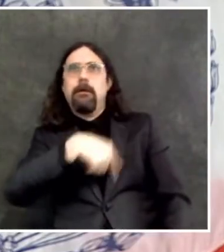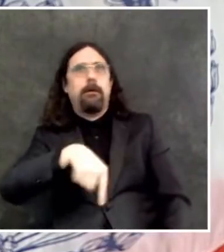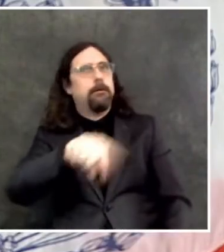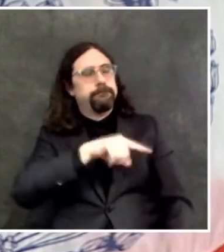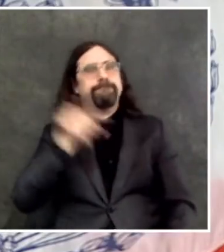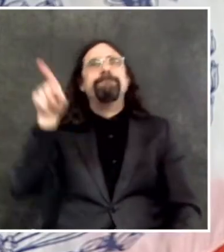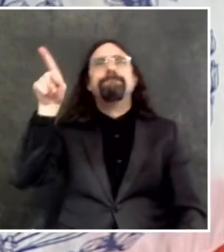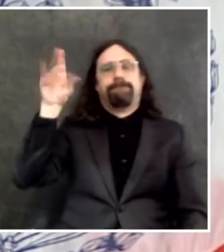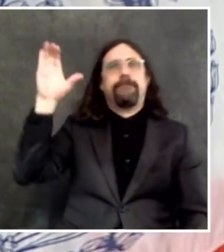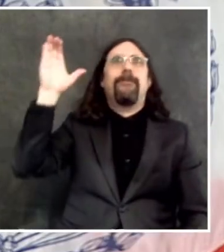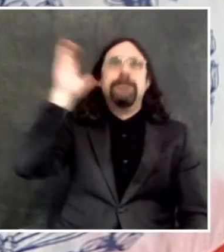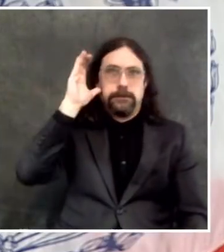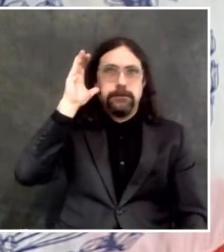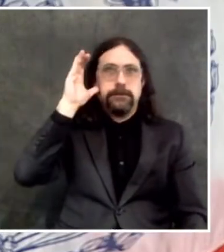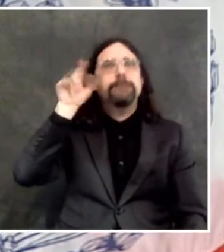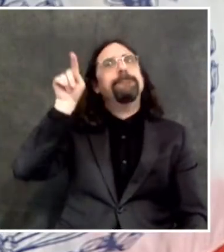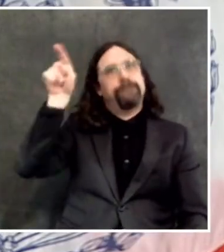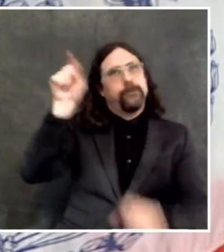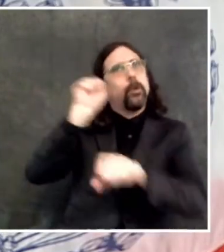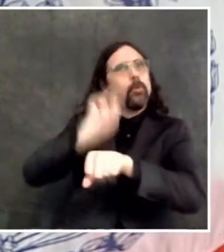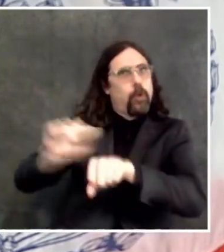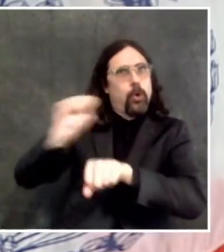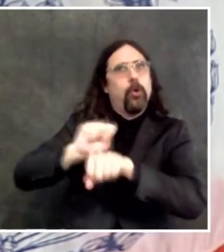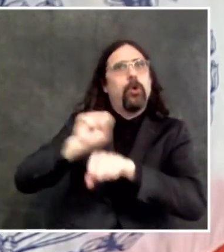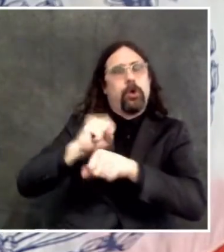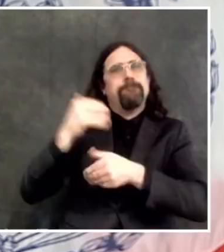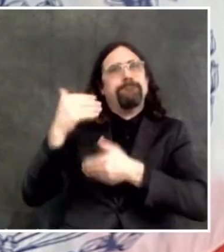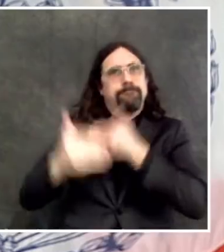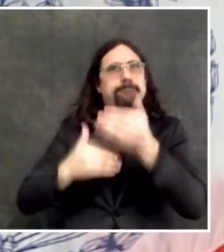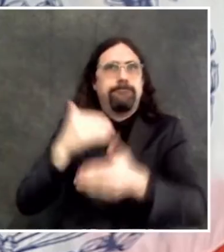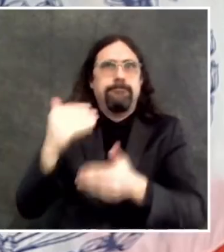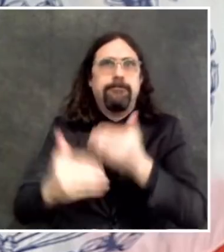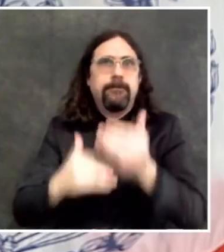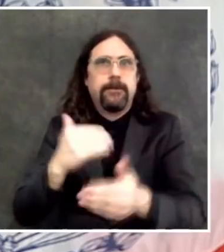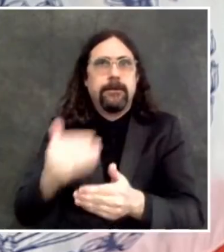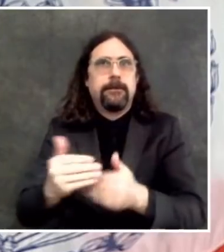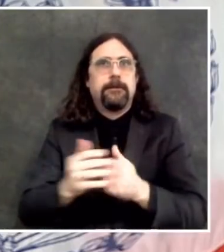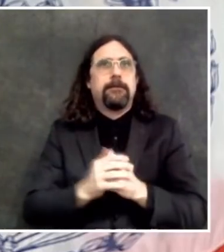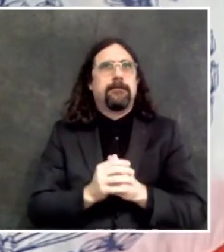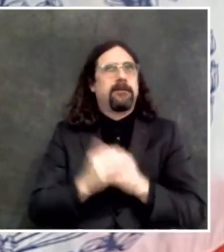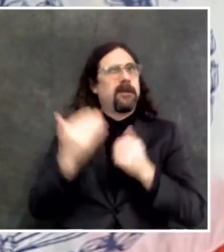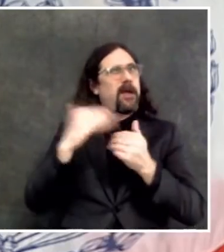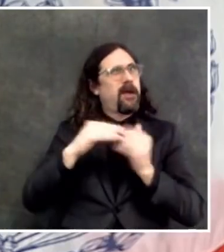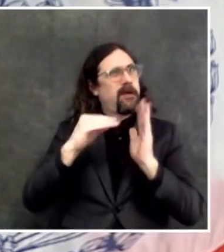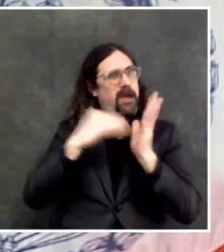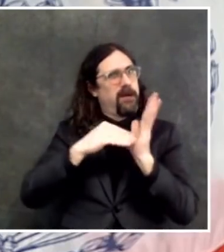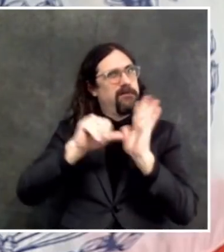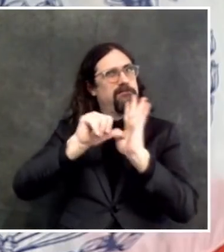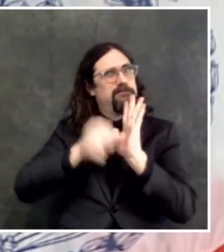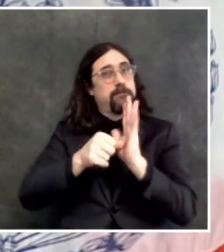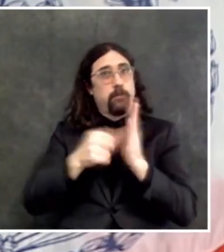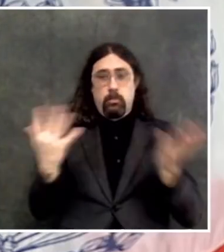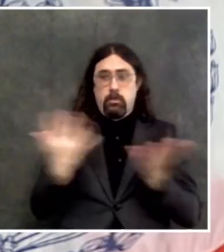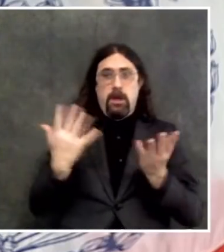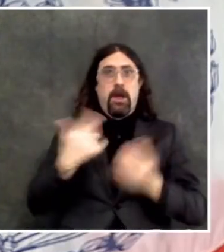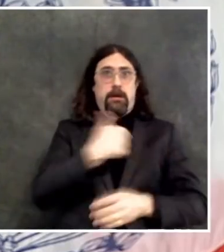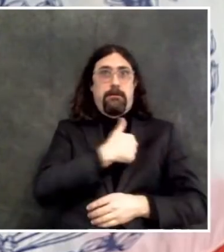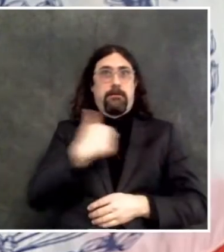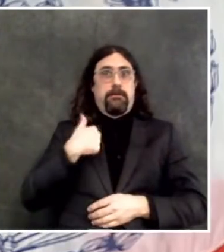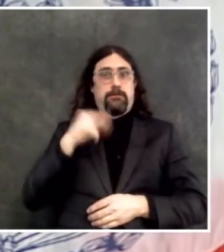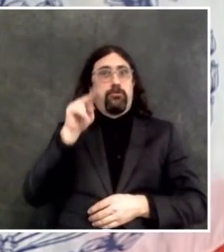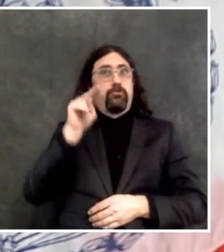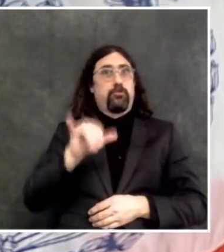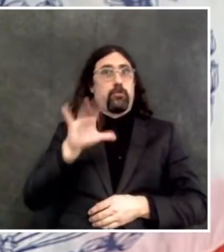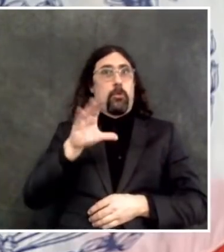If we're all starting to fully, deeply recognize the extent of the crisis, then let's act like one nation, fight this crisis